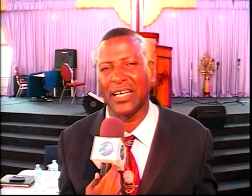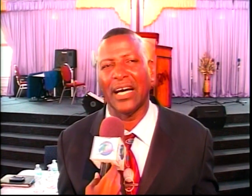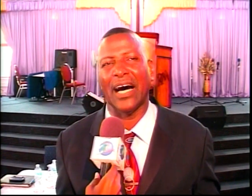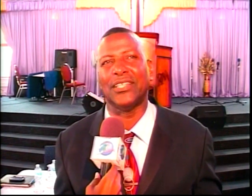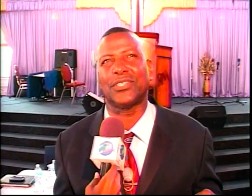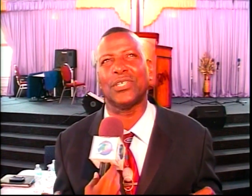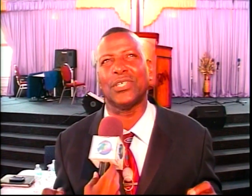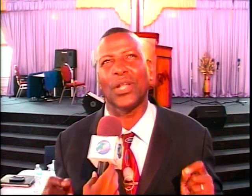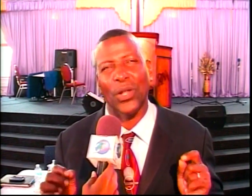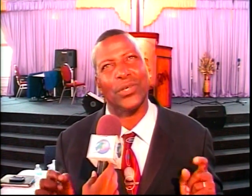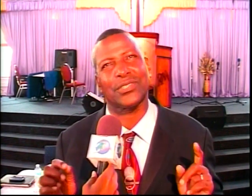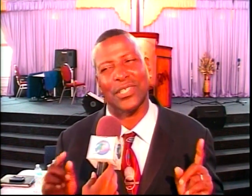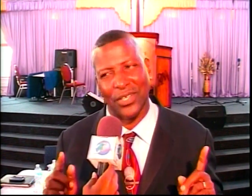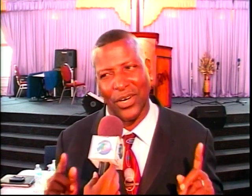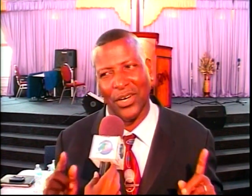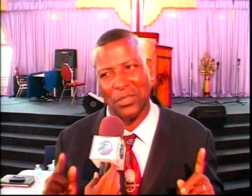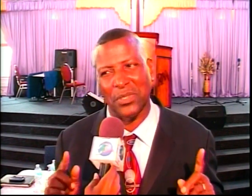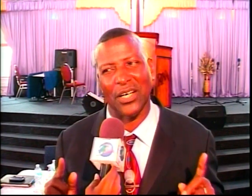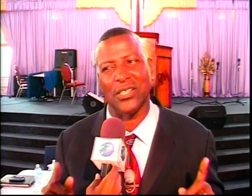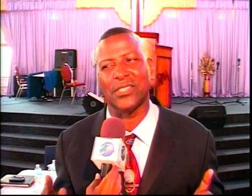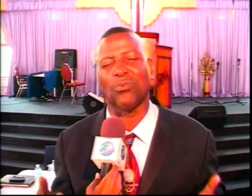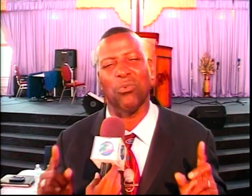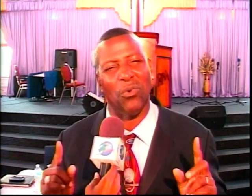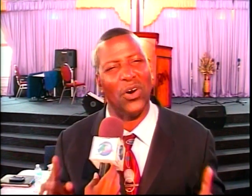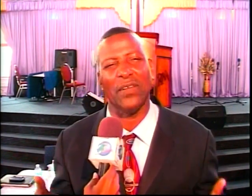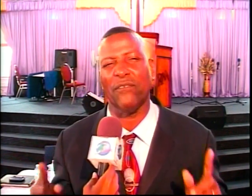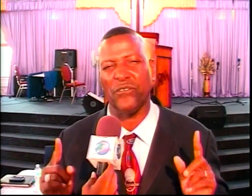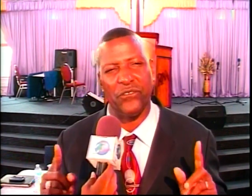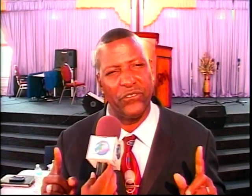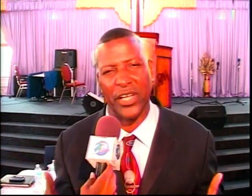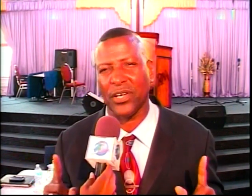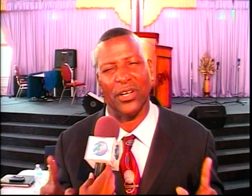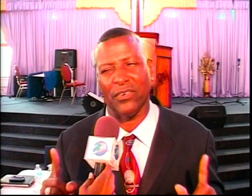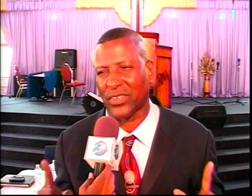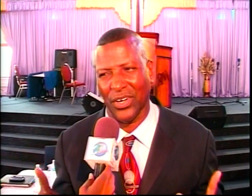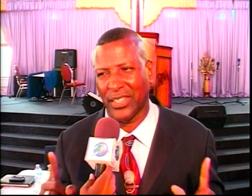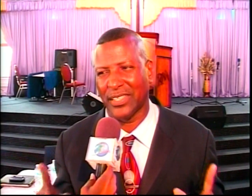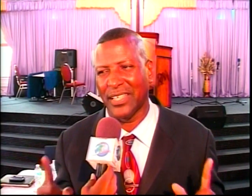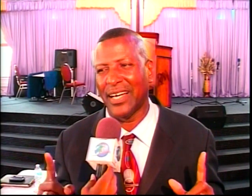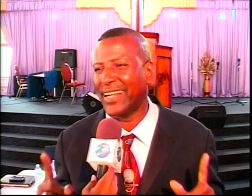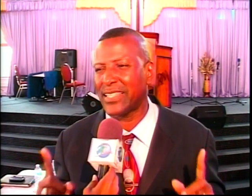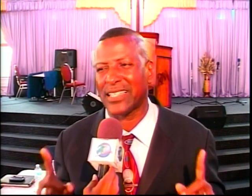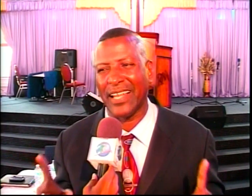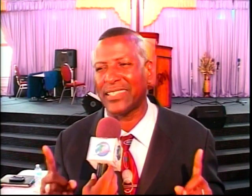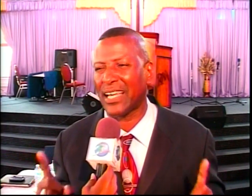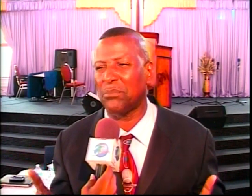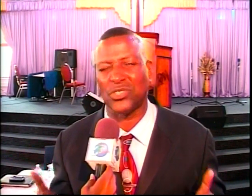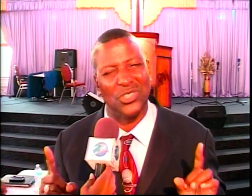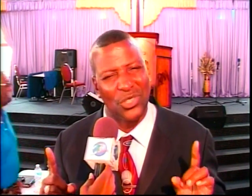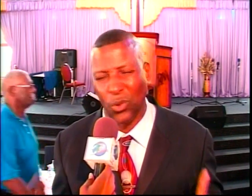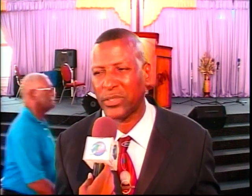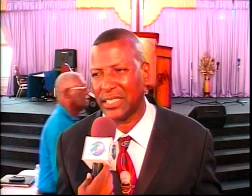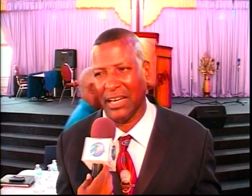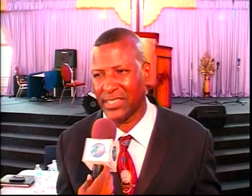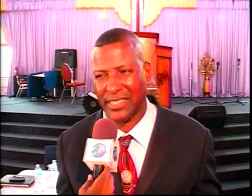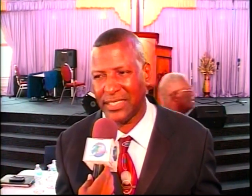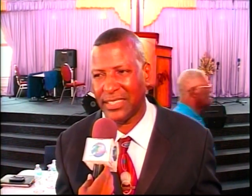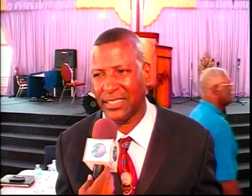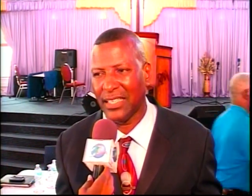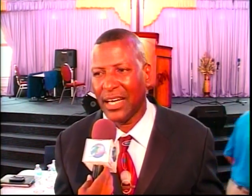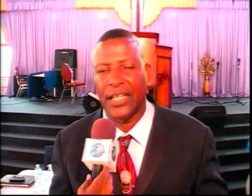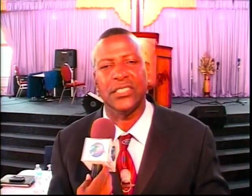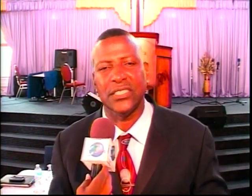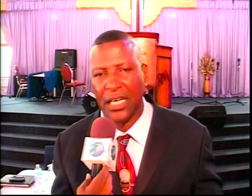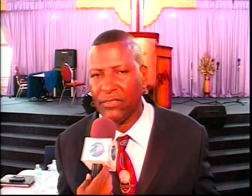us, and to look to God, because one finger of God and this island can be totally